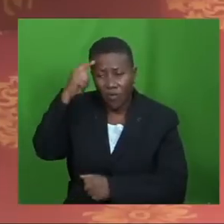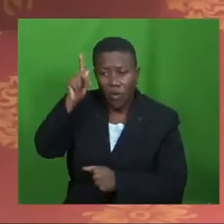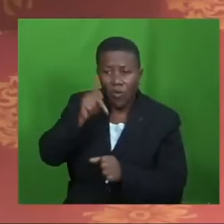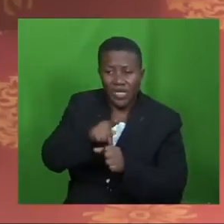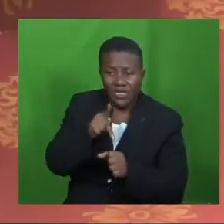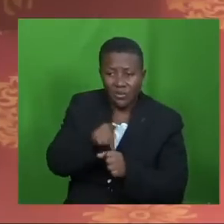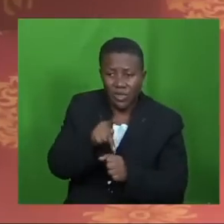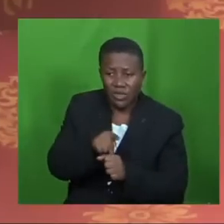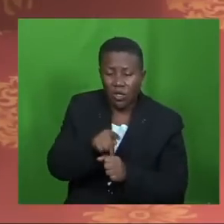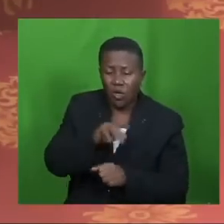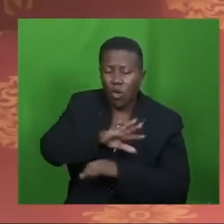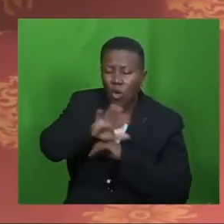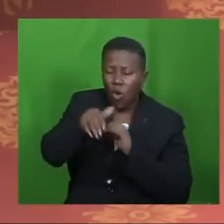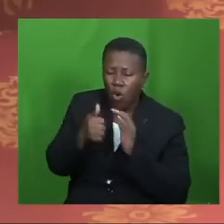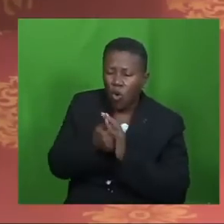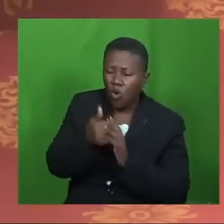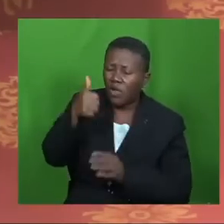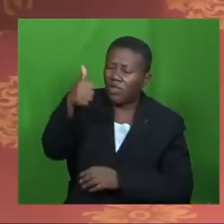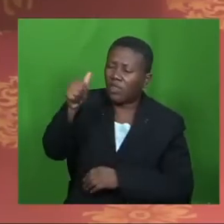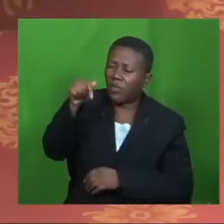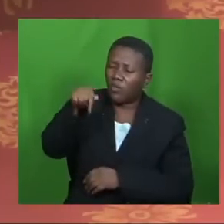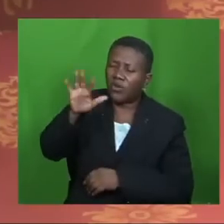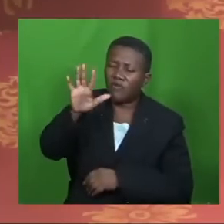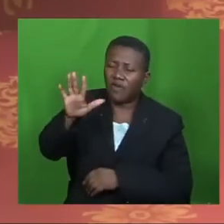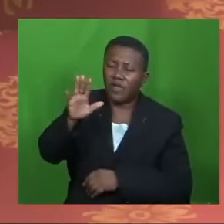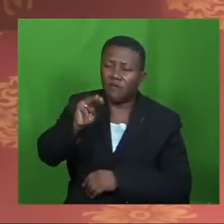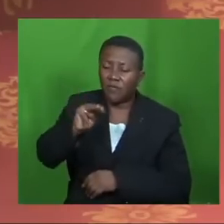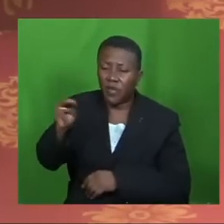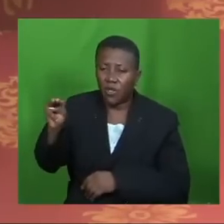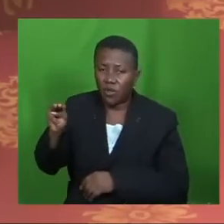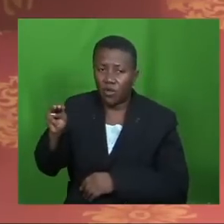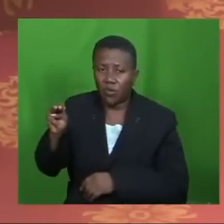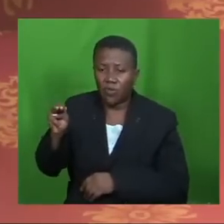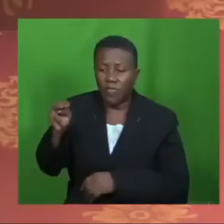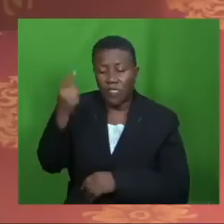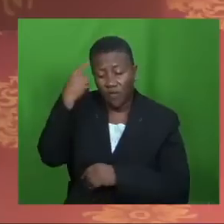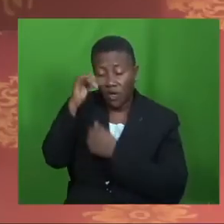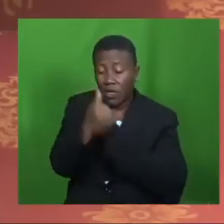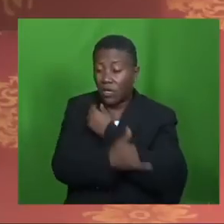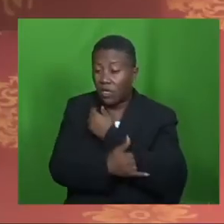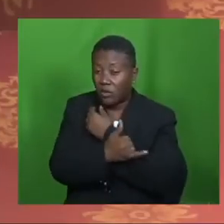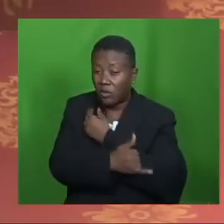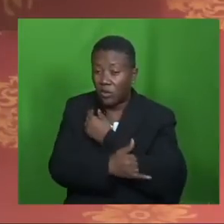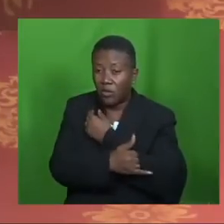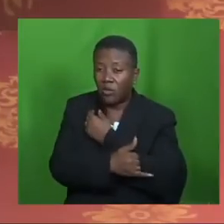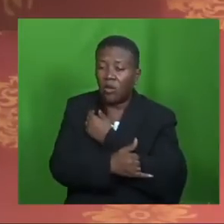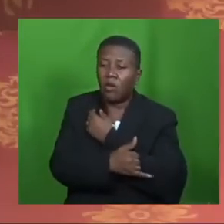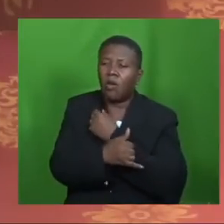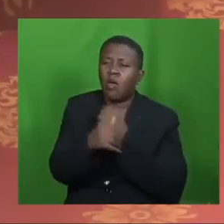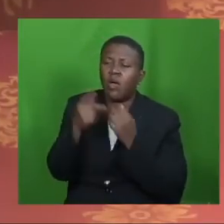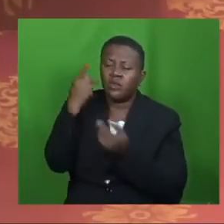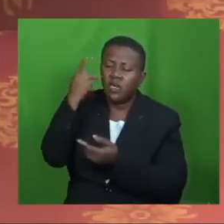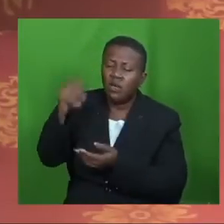it a total of $10.5 million earnings for the country. Considering the investment government have made in the team from